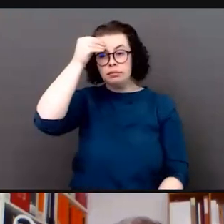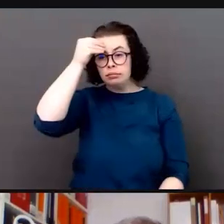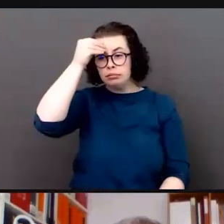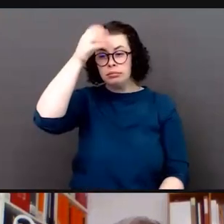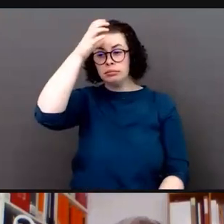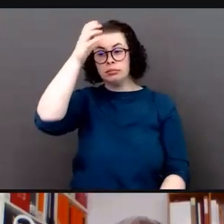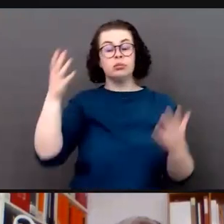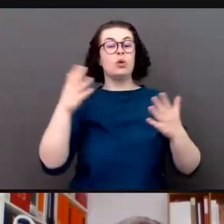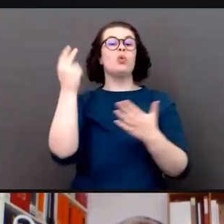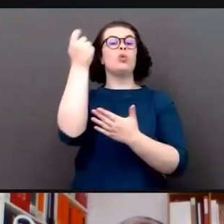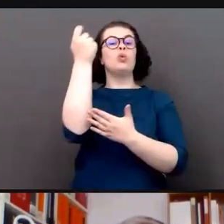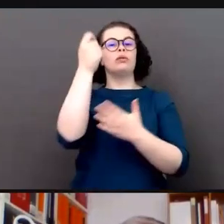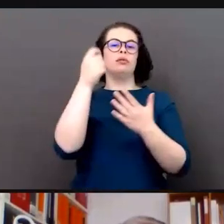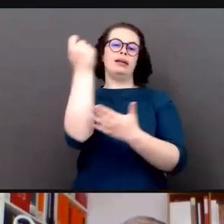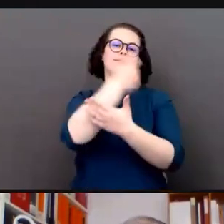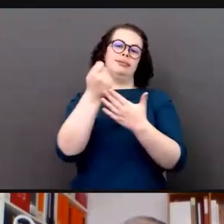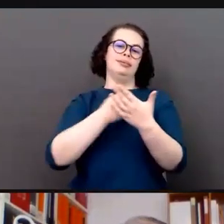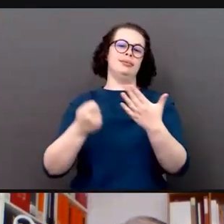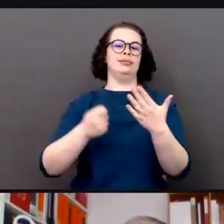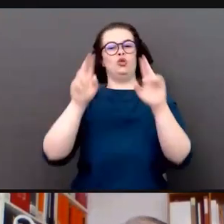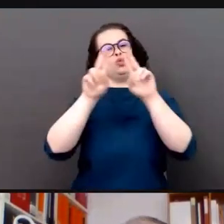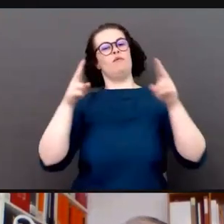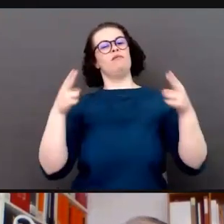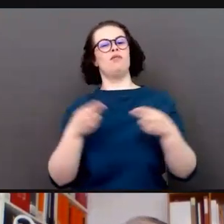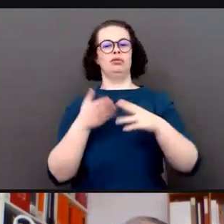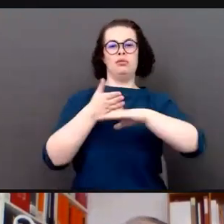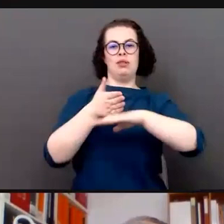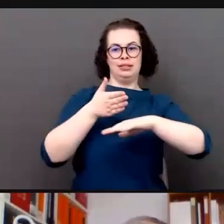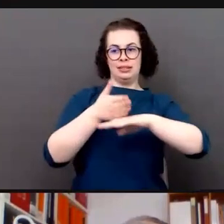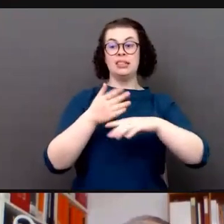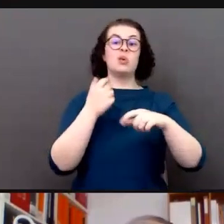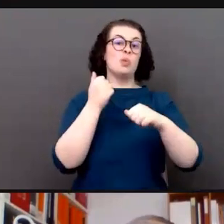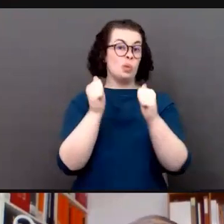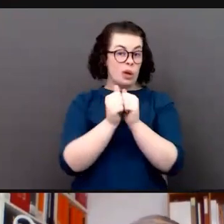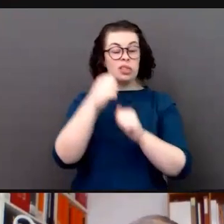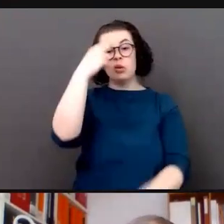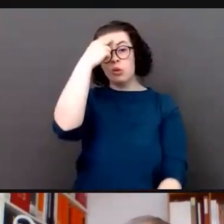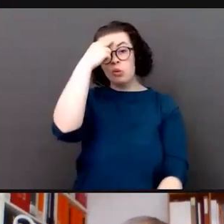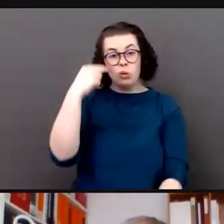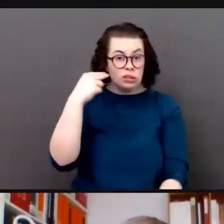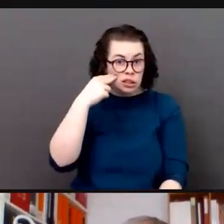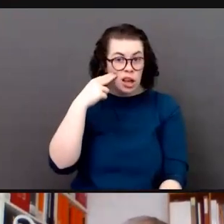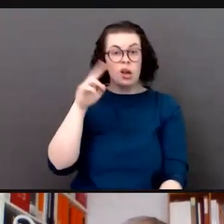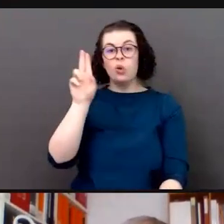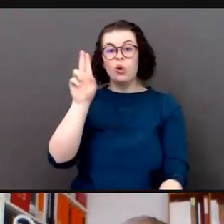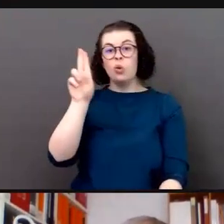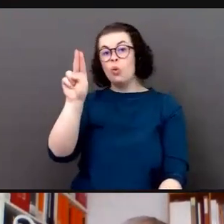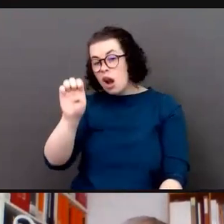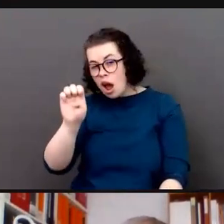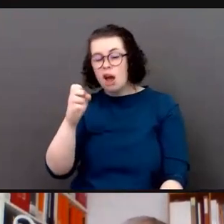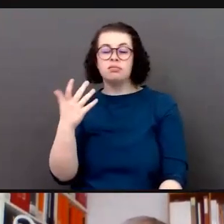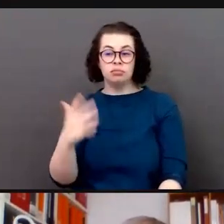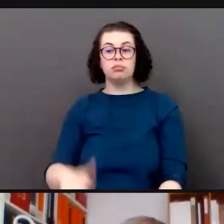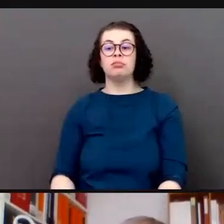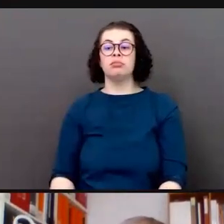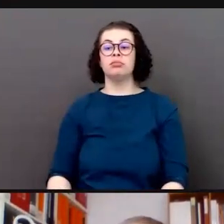universal accessibility consultant with entities such as ONCE Foundation, PREDIF, Ilunion. He collaborates with AENOR and INAC as an